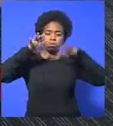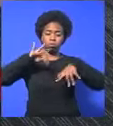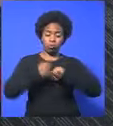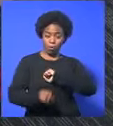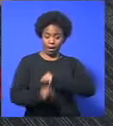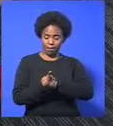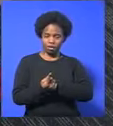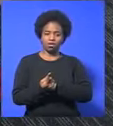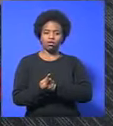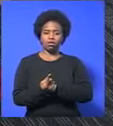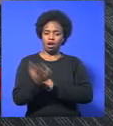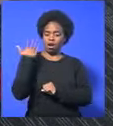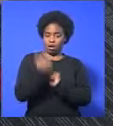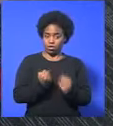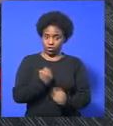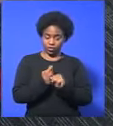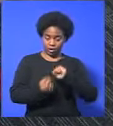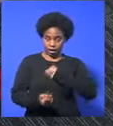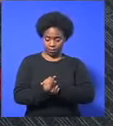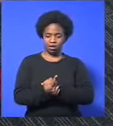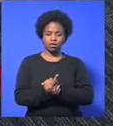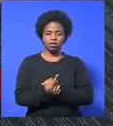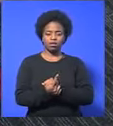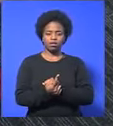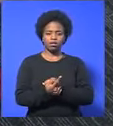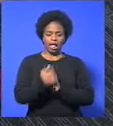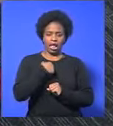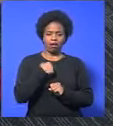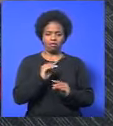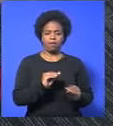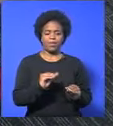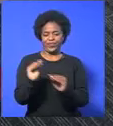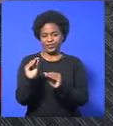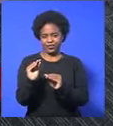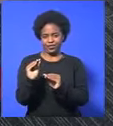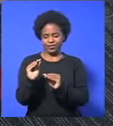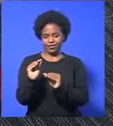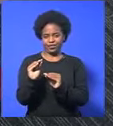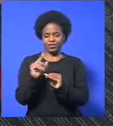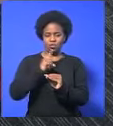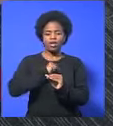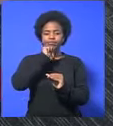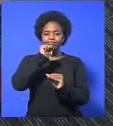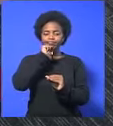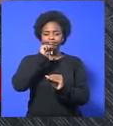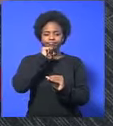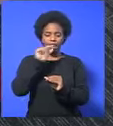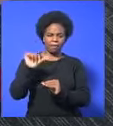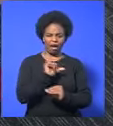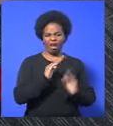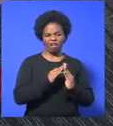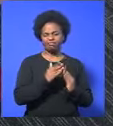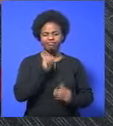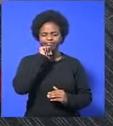in last year. I had to move because When push comes to shove, you don't go back. You